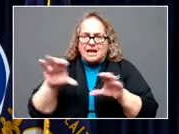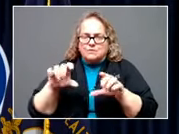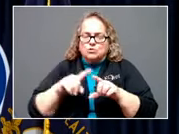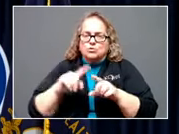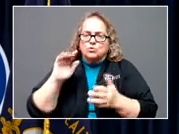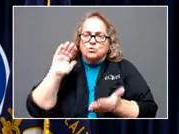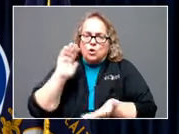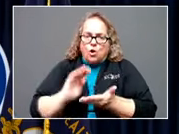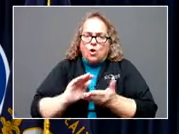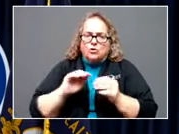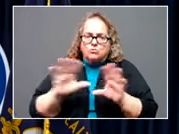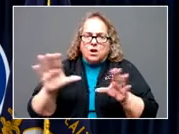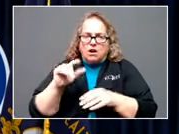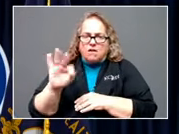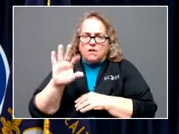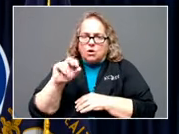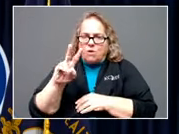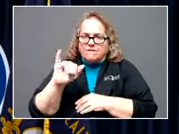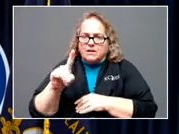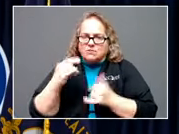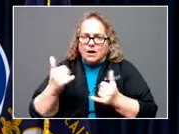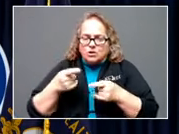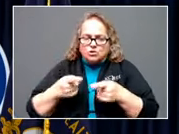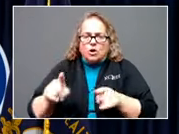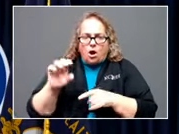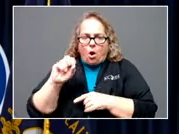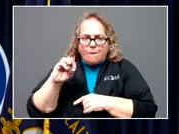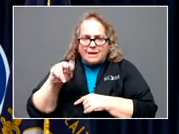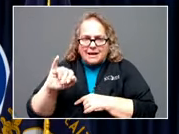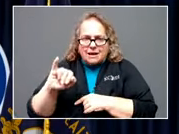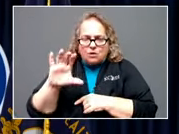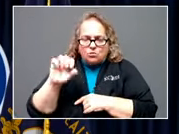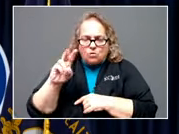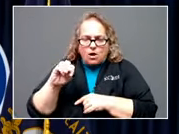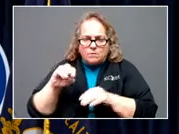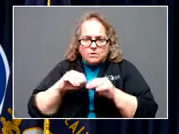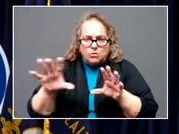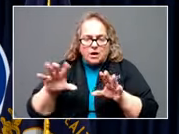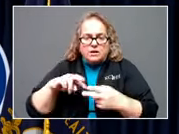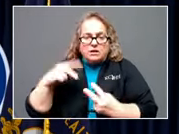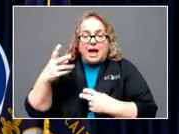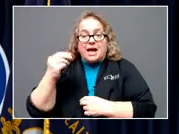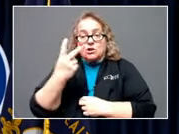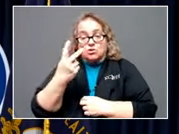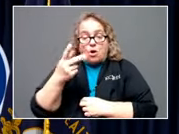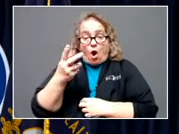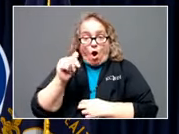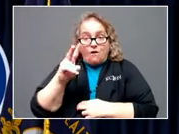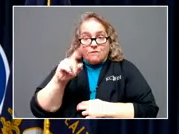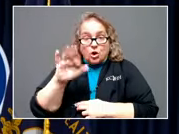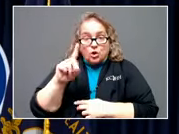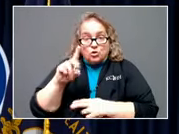right now during this Omicron spread, and as two Harvard researchers have recently proposed?